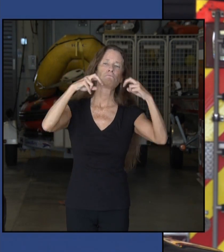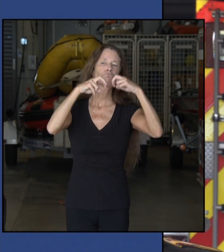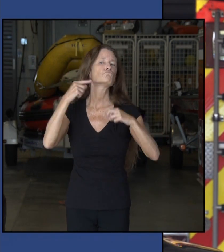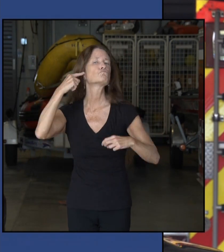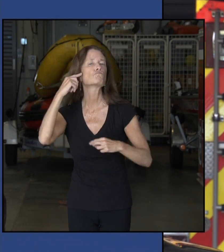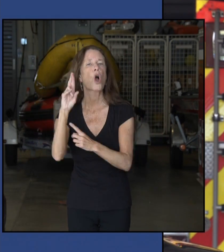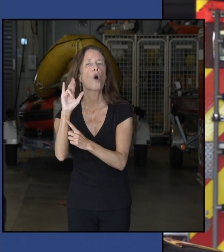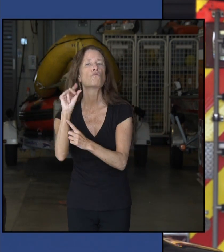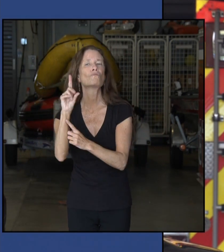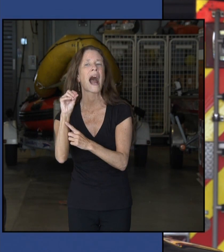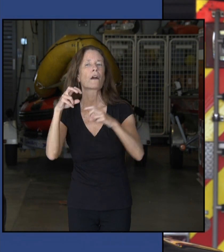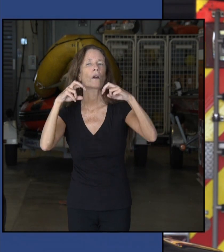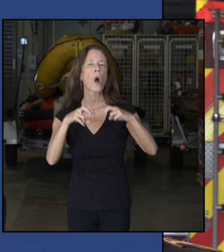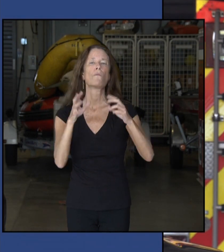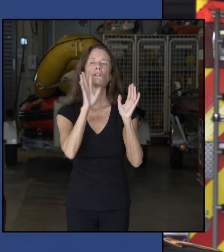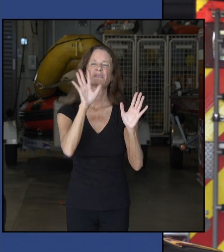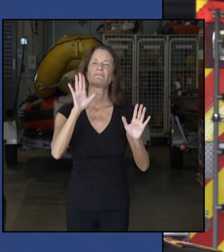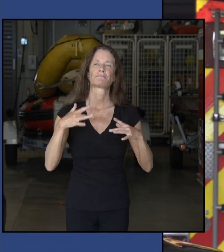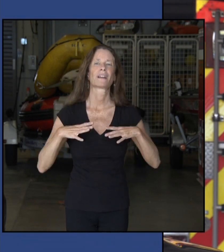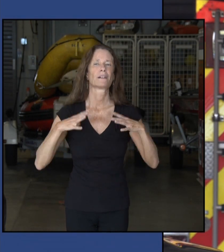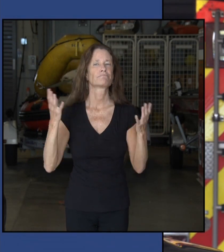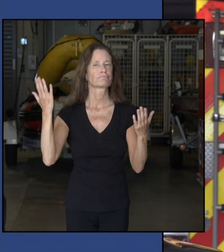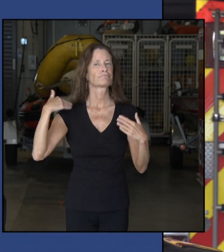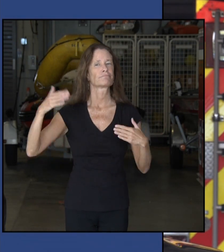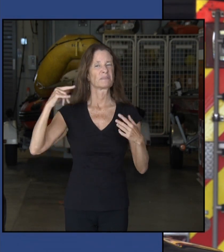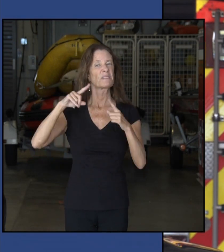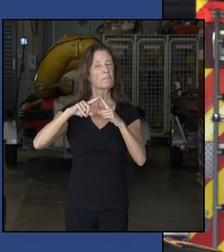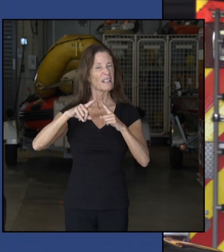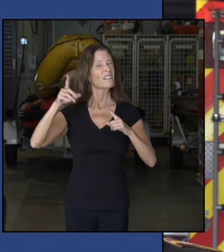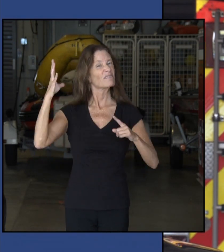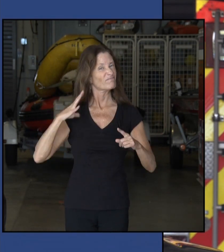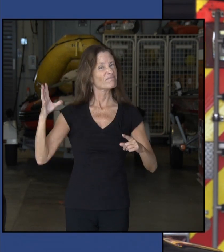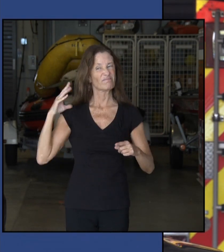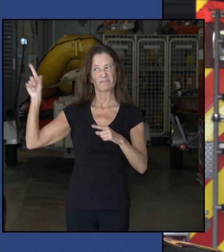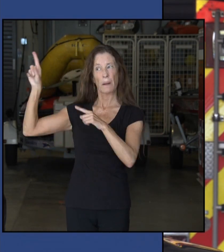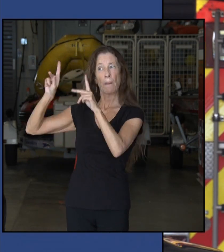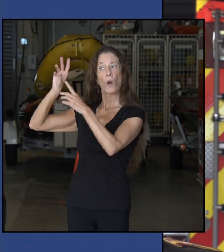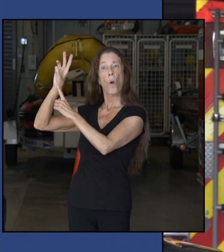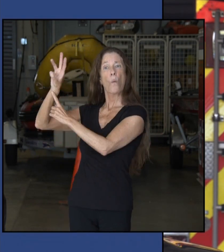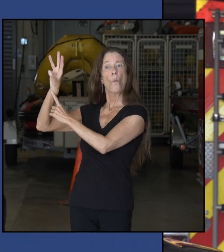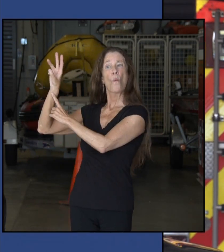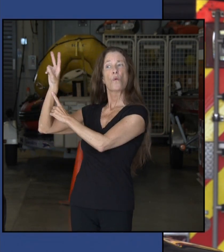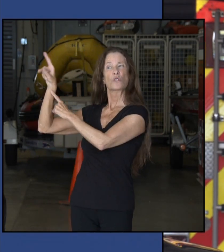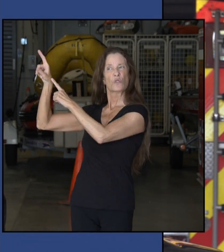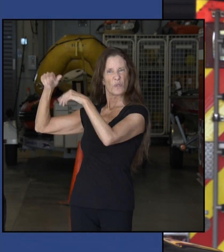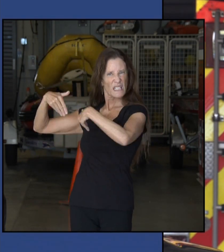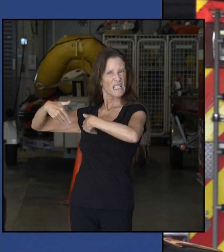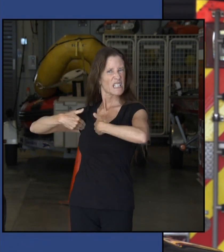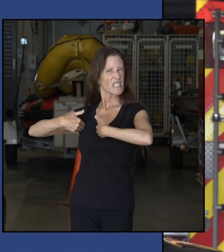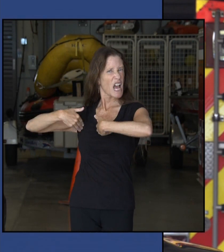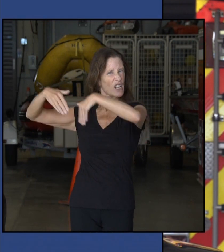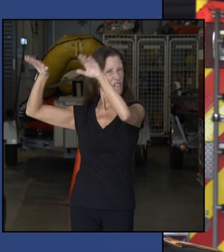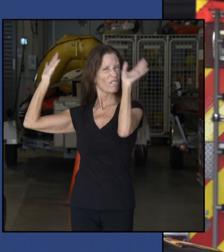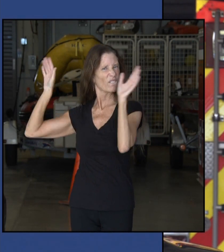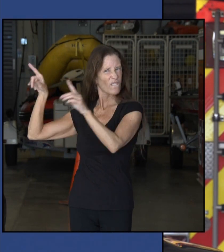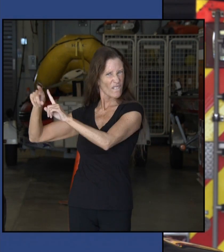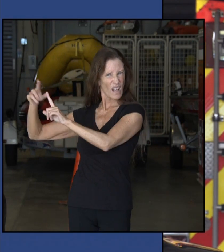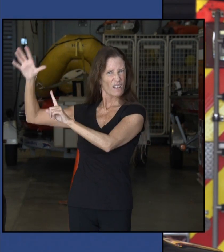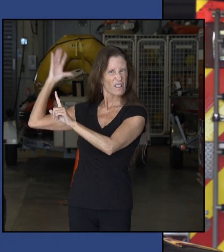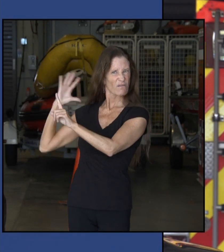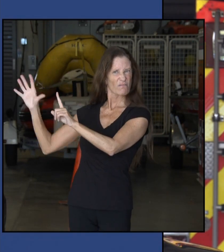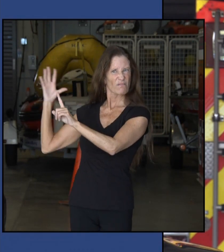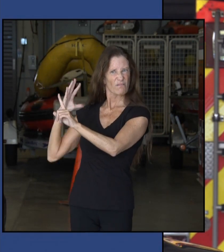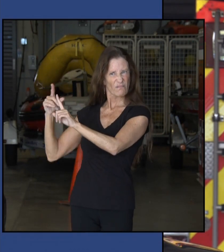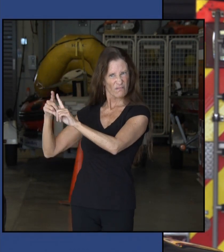chat titled Sacrifice. He shared with the American people the need to sacrifice, and I quote, he